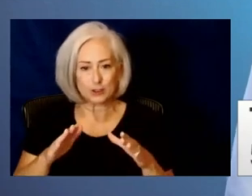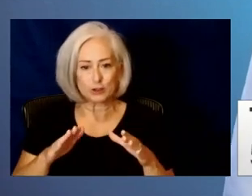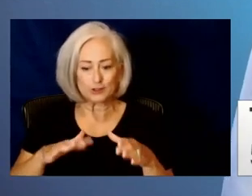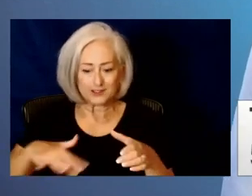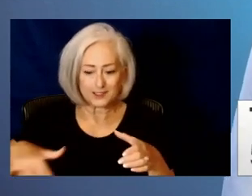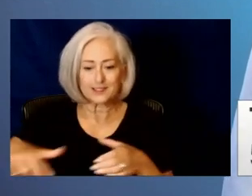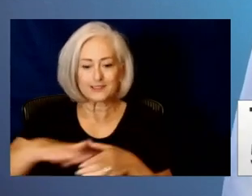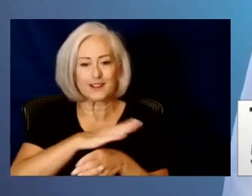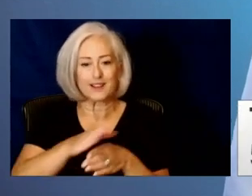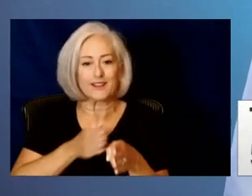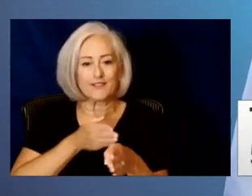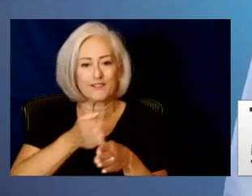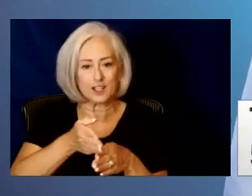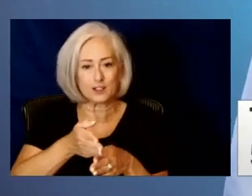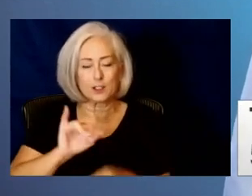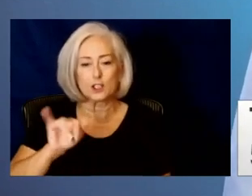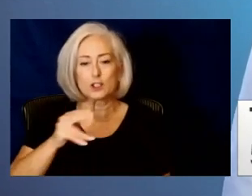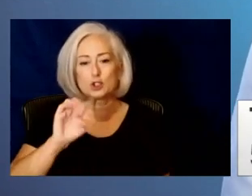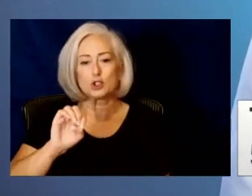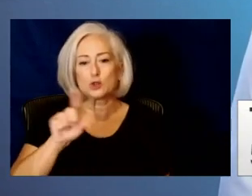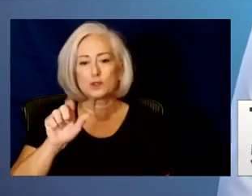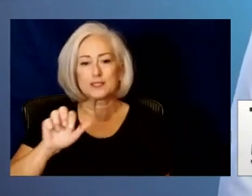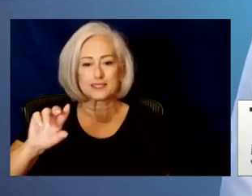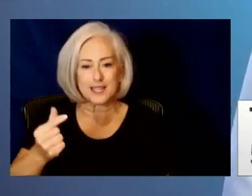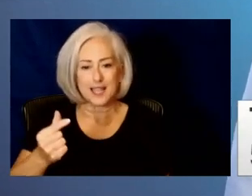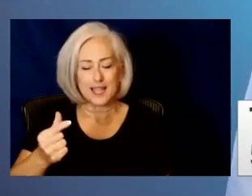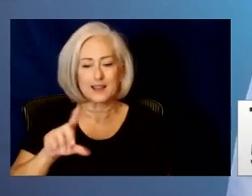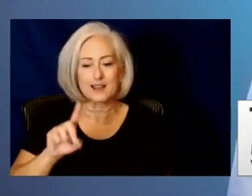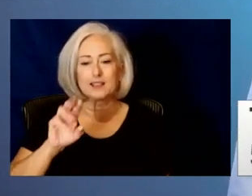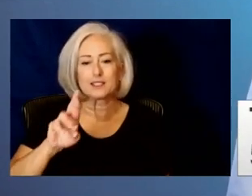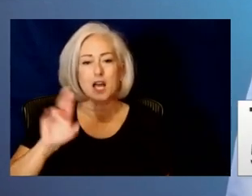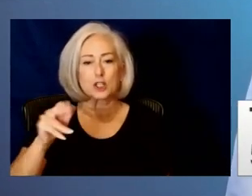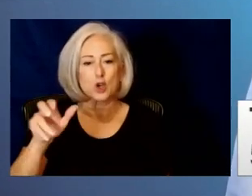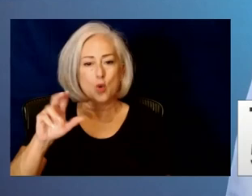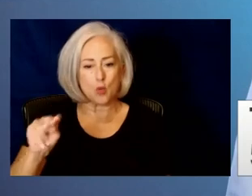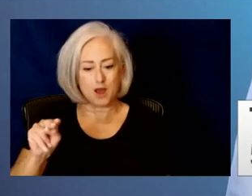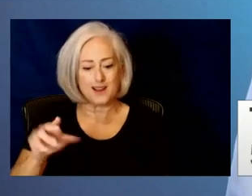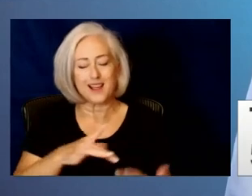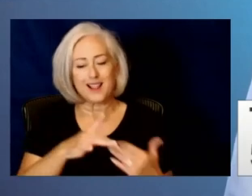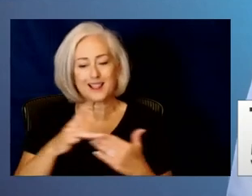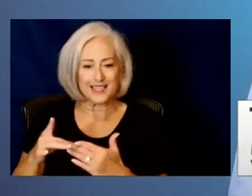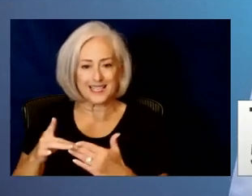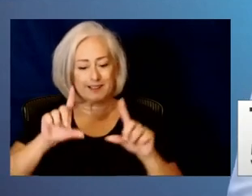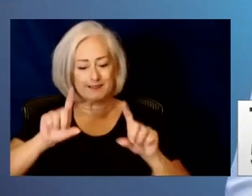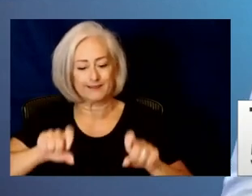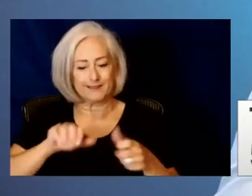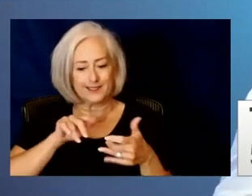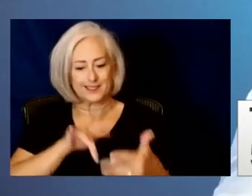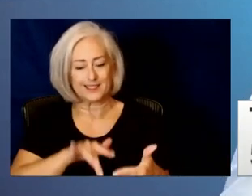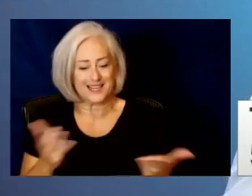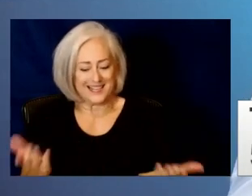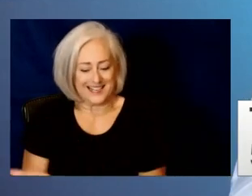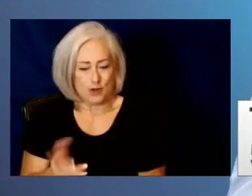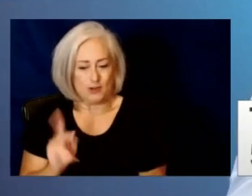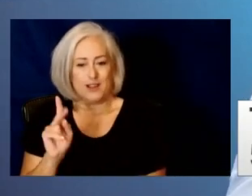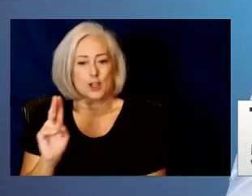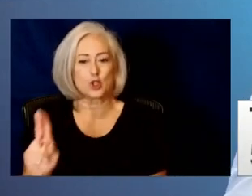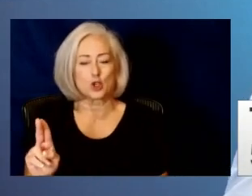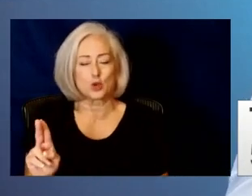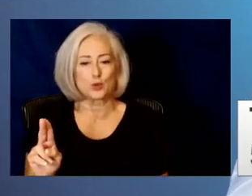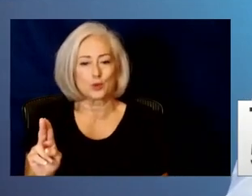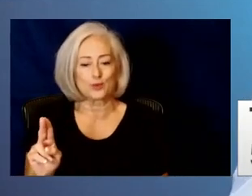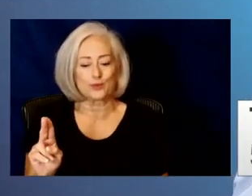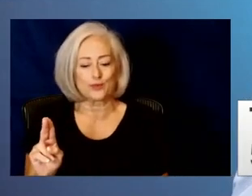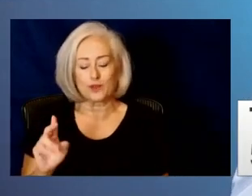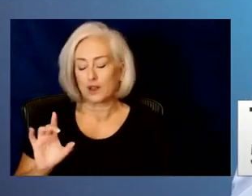June Zane, Dr. Wan, are leading some of our lung cancer trials here. And they're using this as Dr. Mermis mentioned,